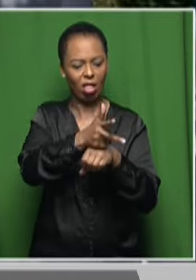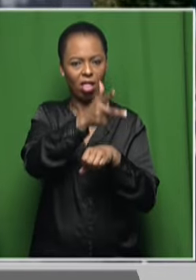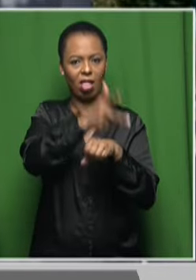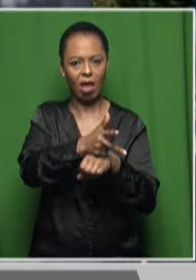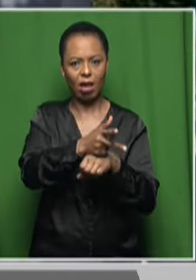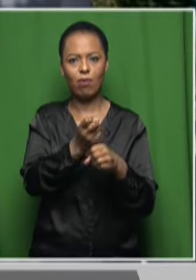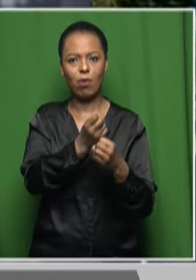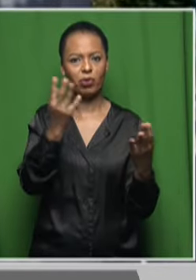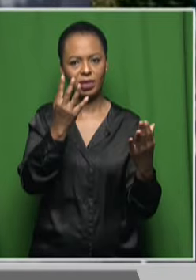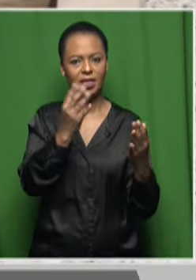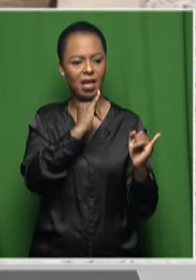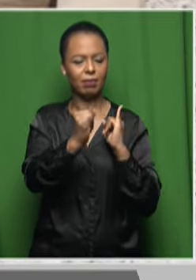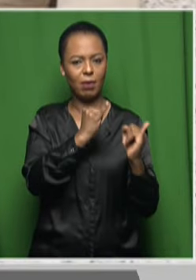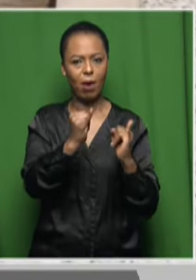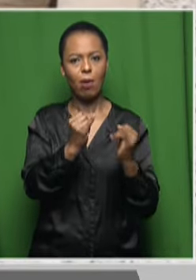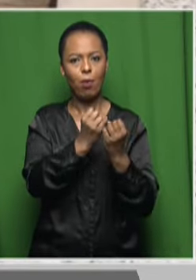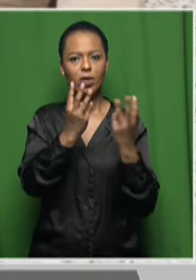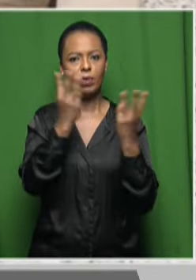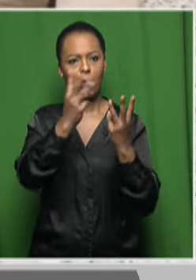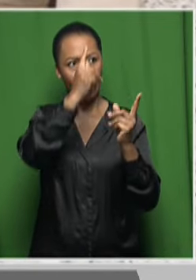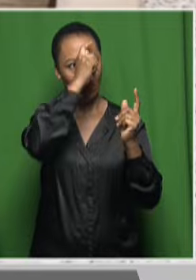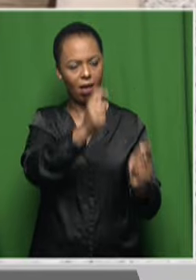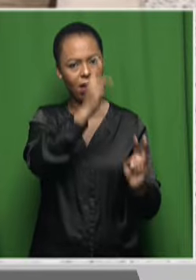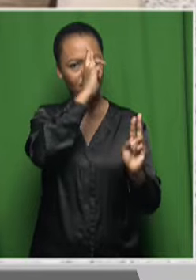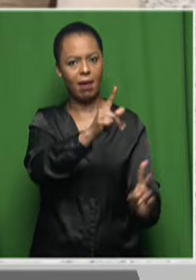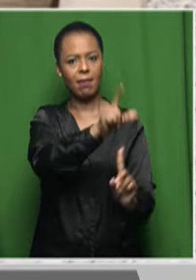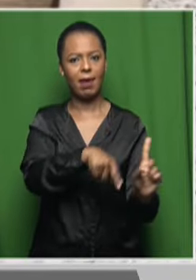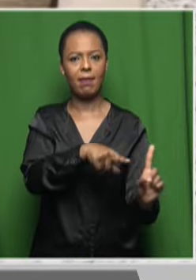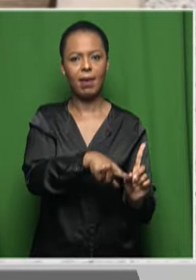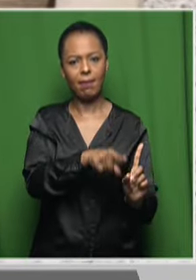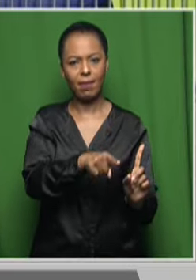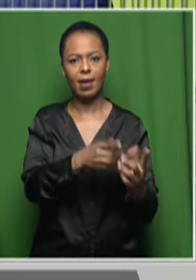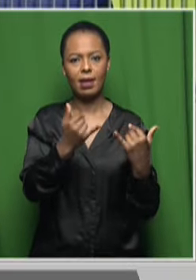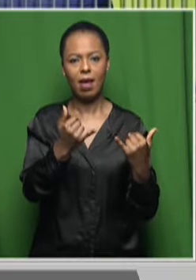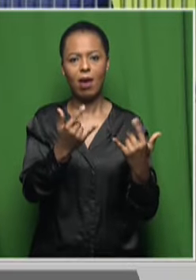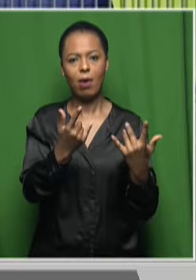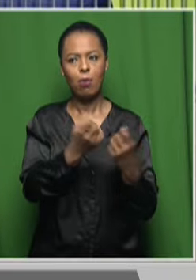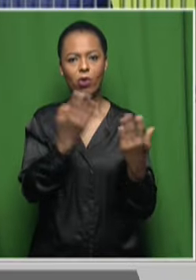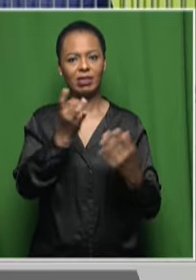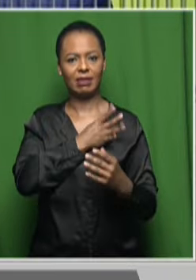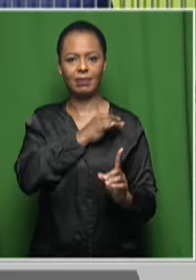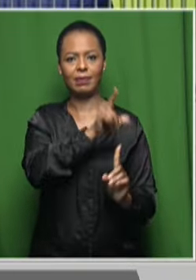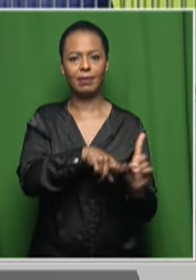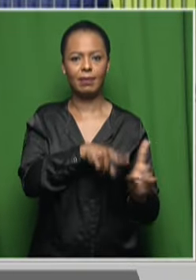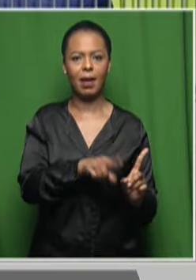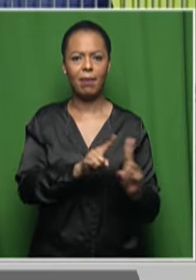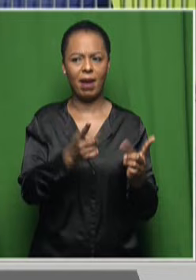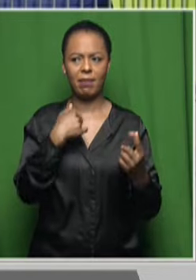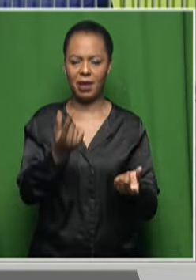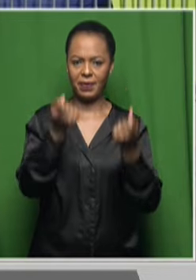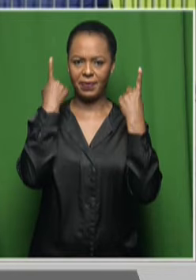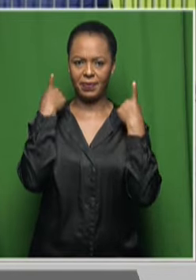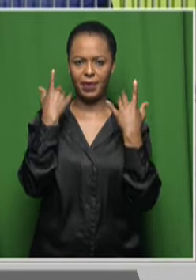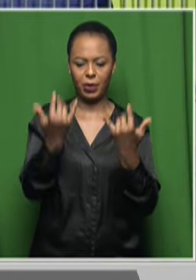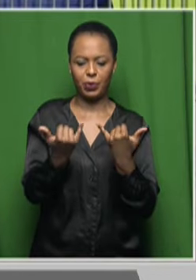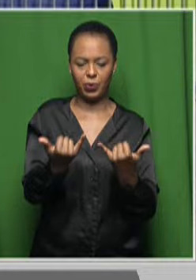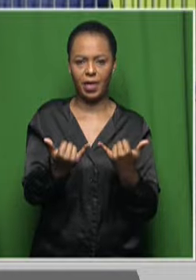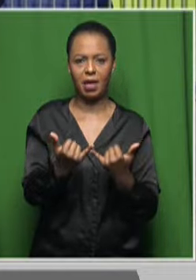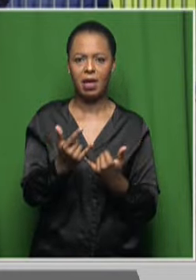interviewed, the most feared political leader in this country. So it does not make sense to us that today we are told that